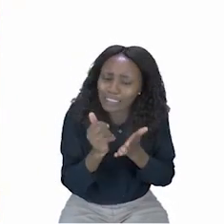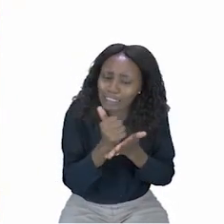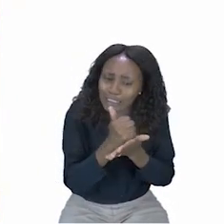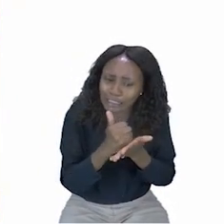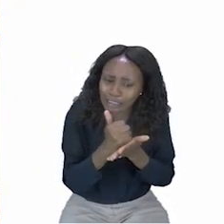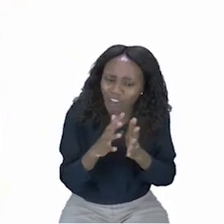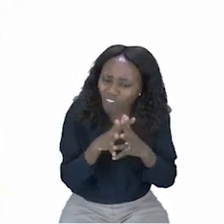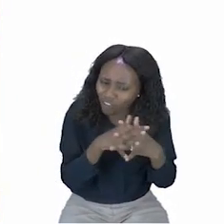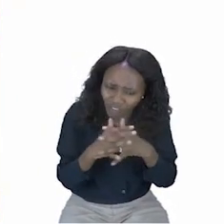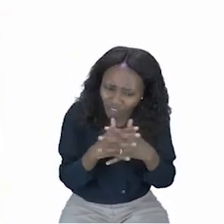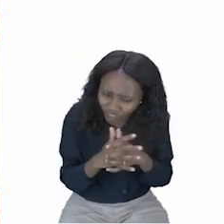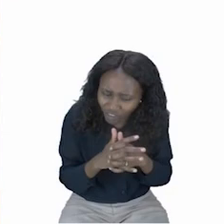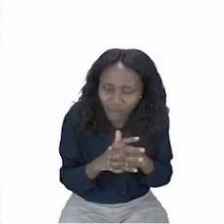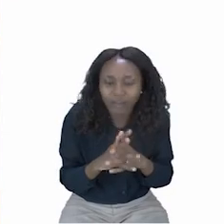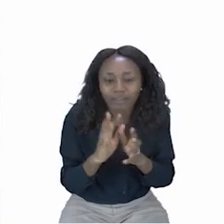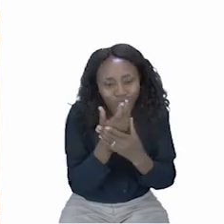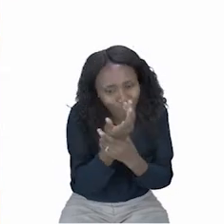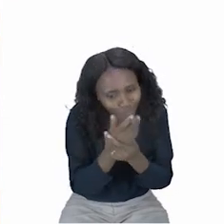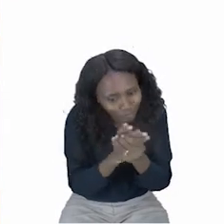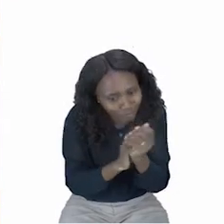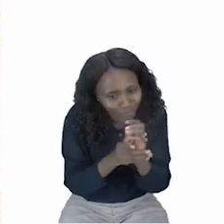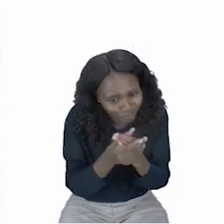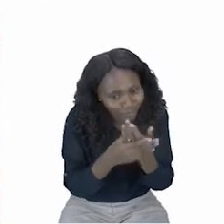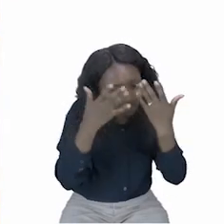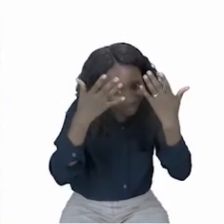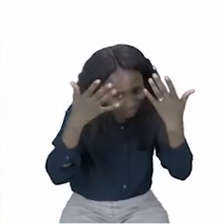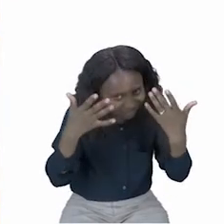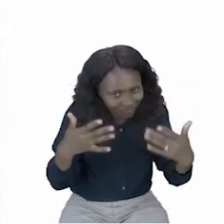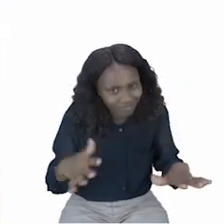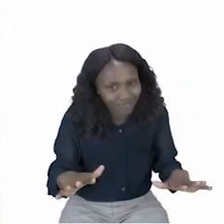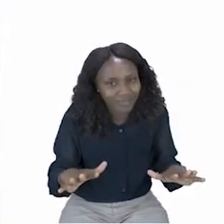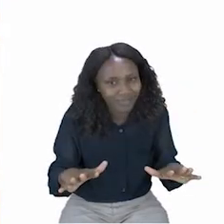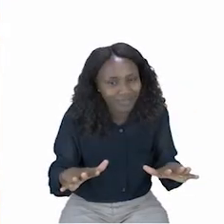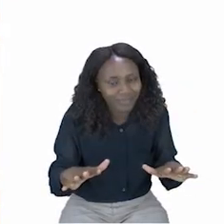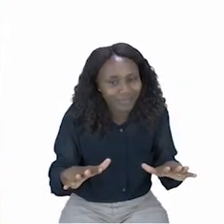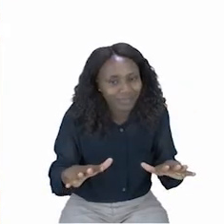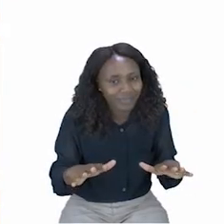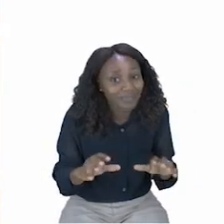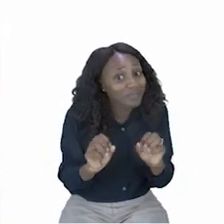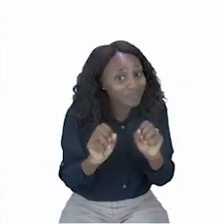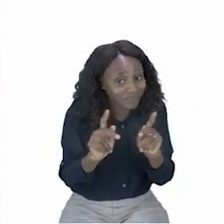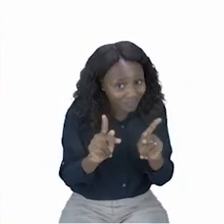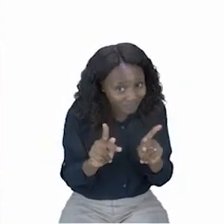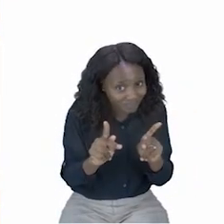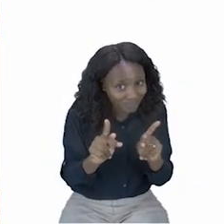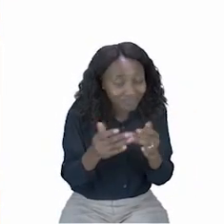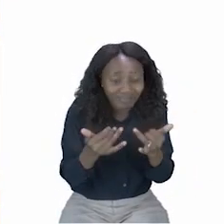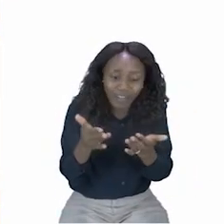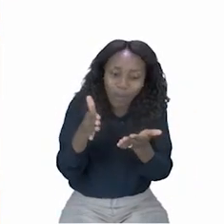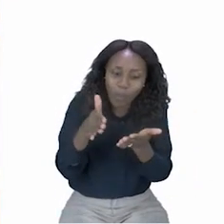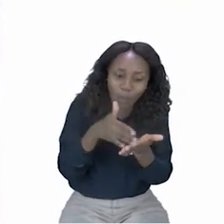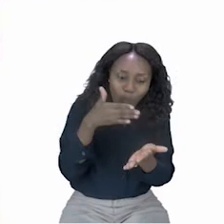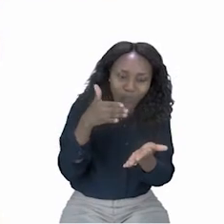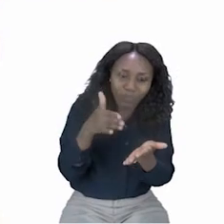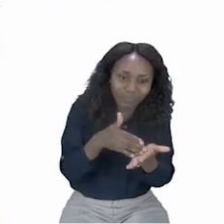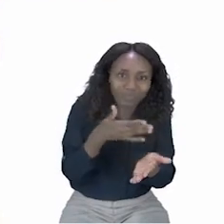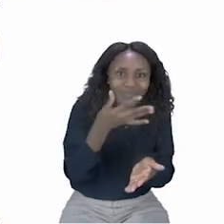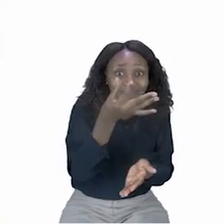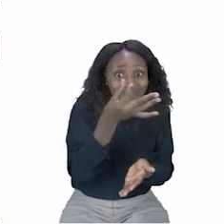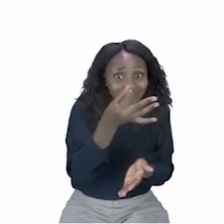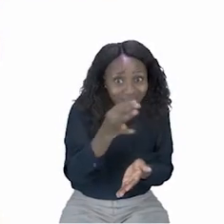wash your hands. Let's now go to page 9 for our